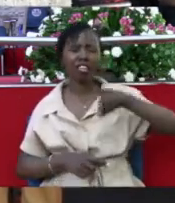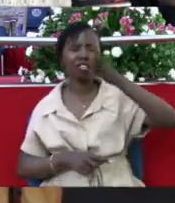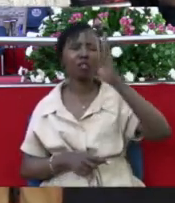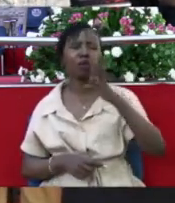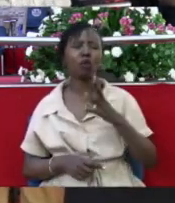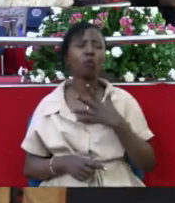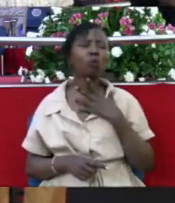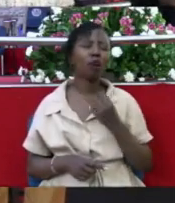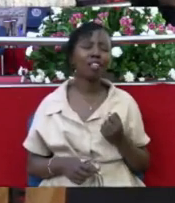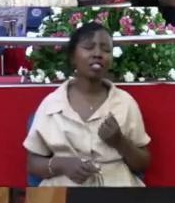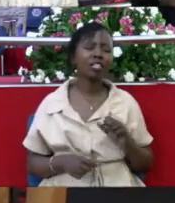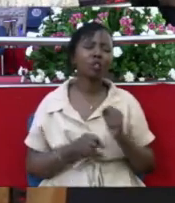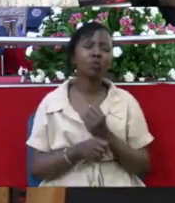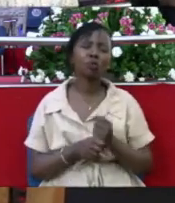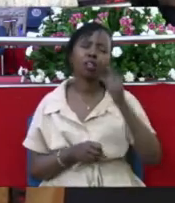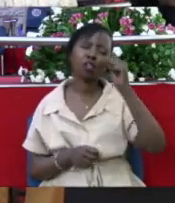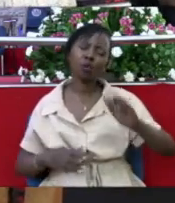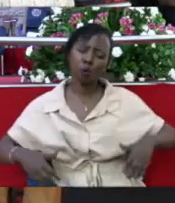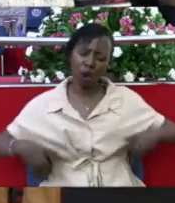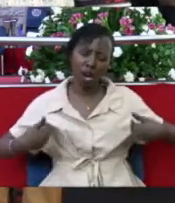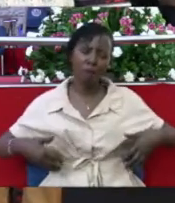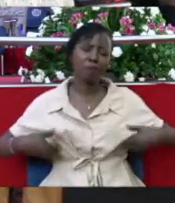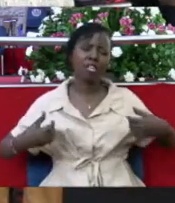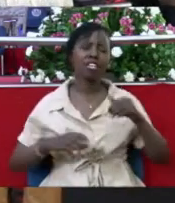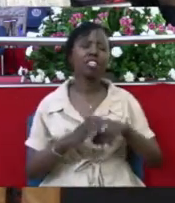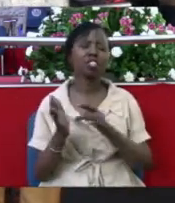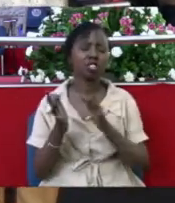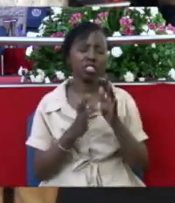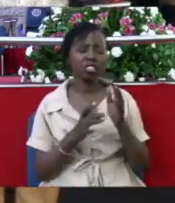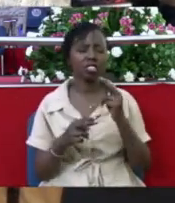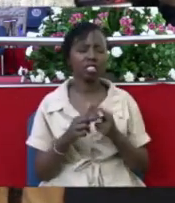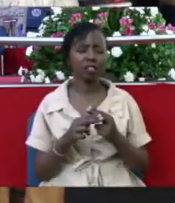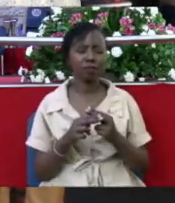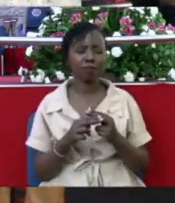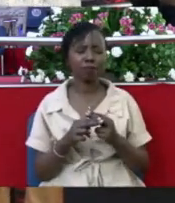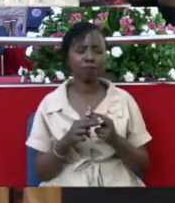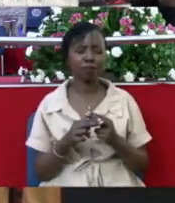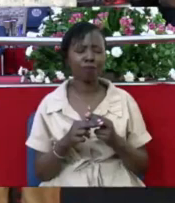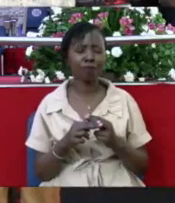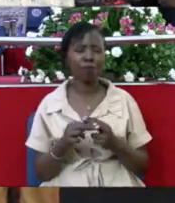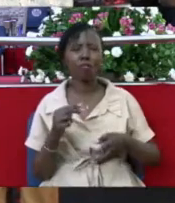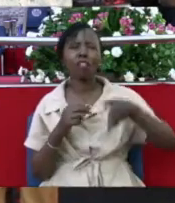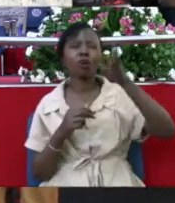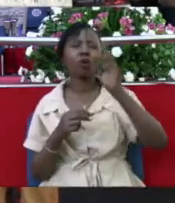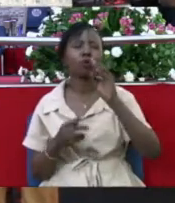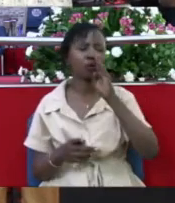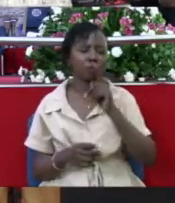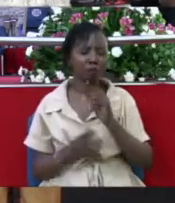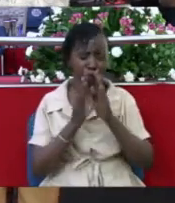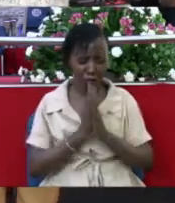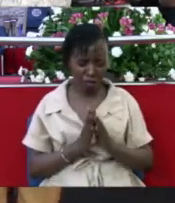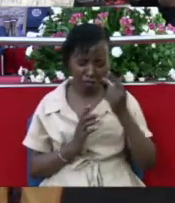you only, O God. Na tukakufurahishe wewe peke yako. In the name of Jesus. Katika jina la Yesu. God, I pray for discipline. Ninaomba ya kwamba